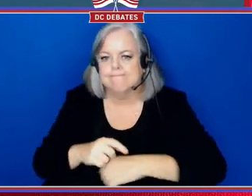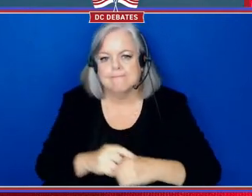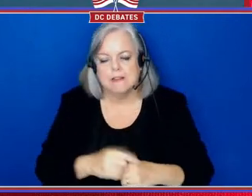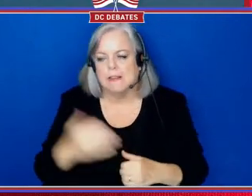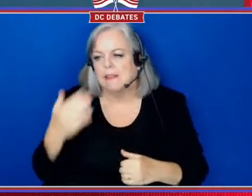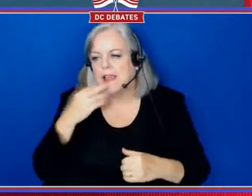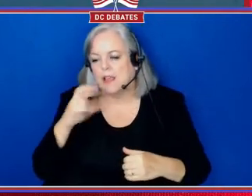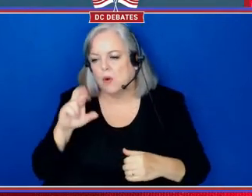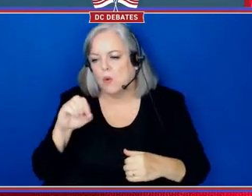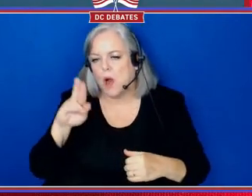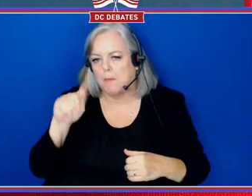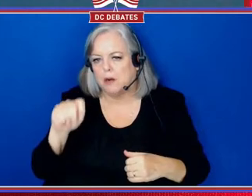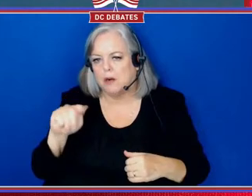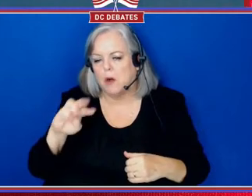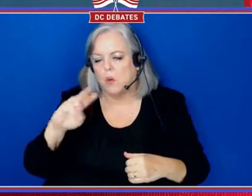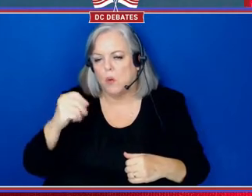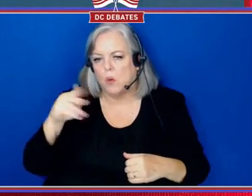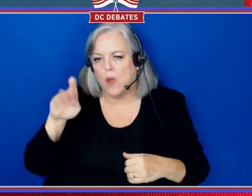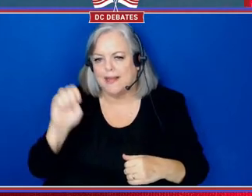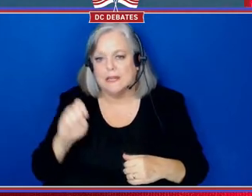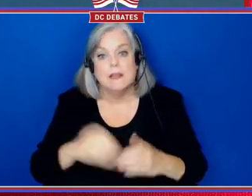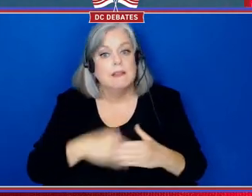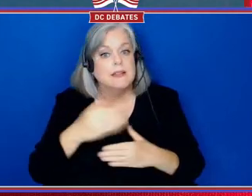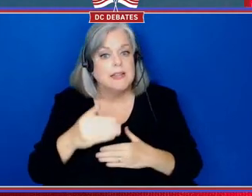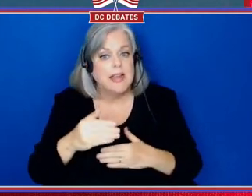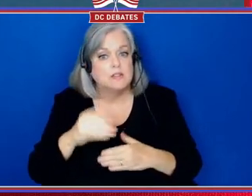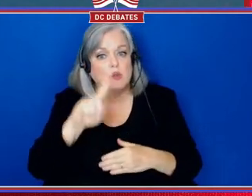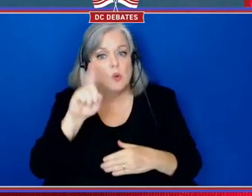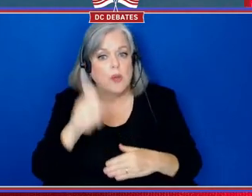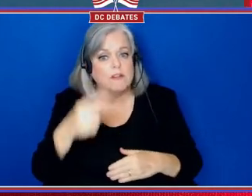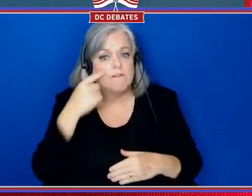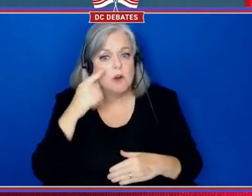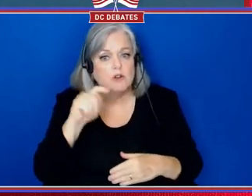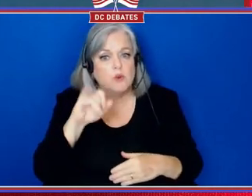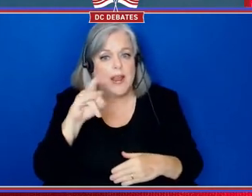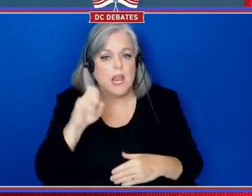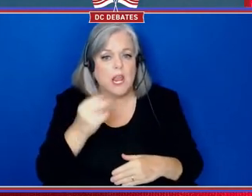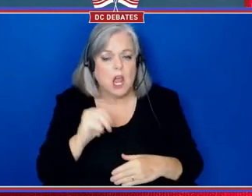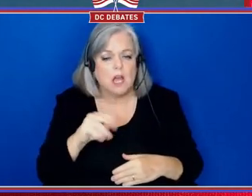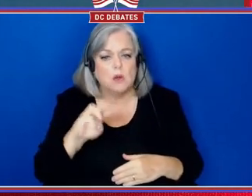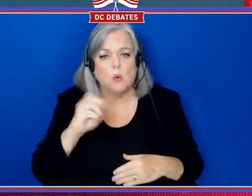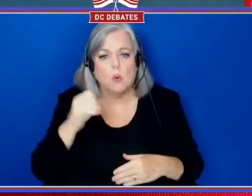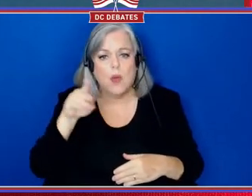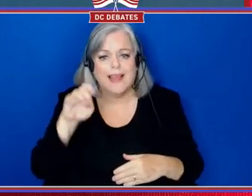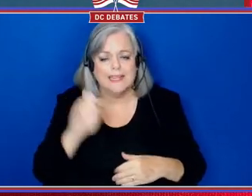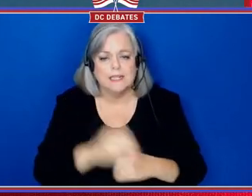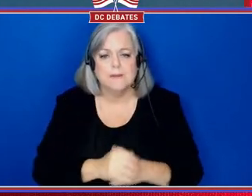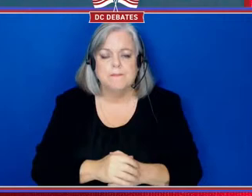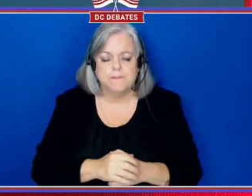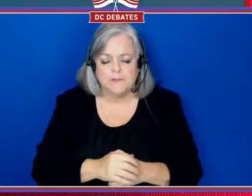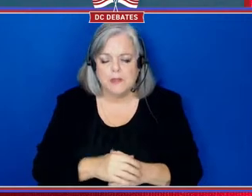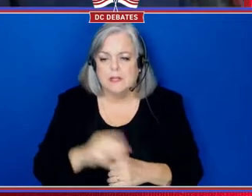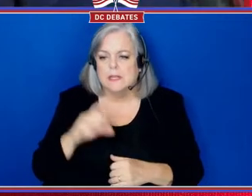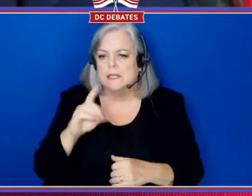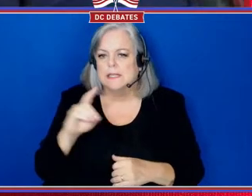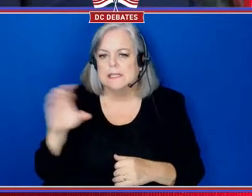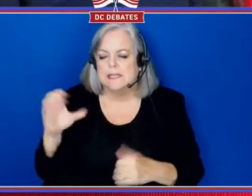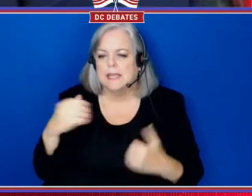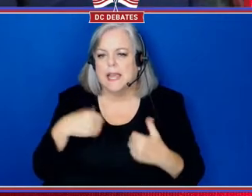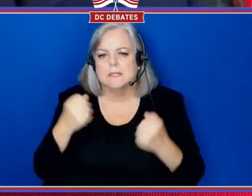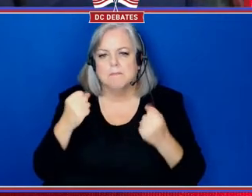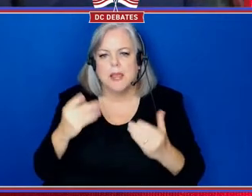you, Robert White. This next question is for Trayon White. DC has many programs designed to prevent violence without involving